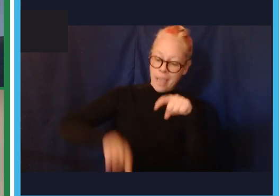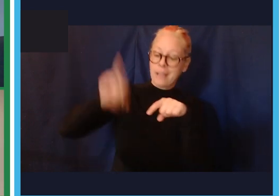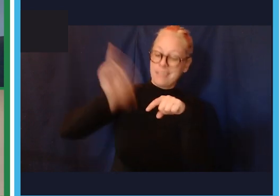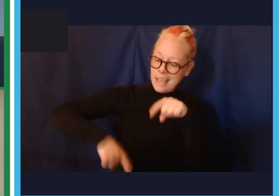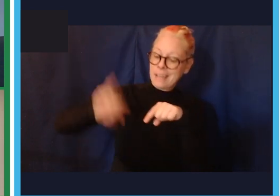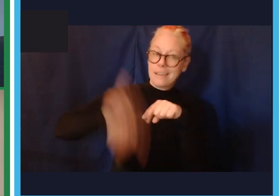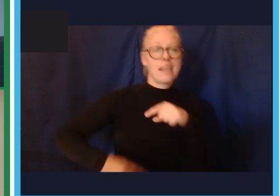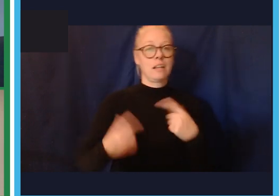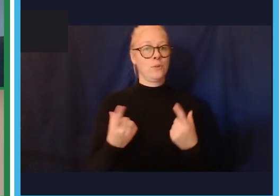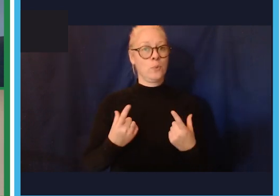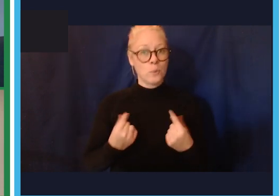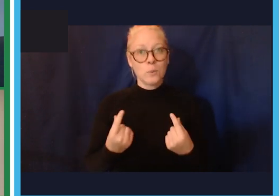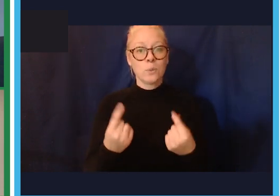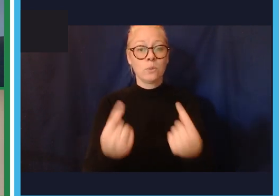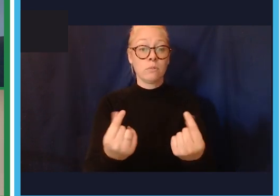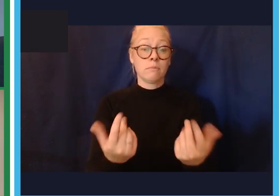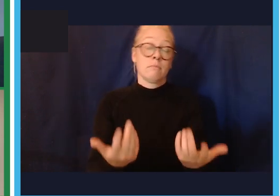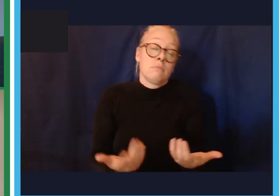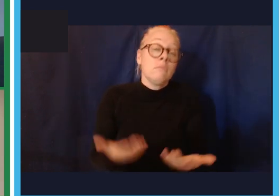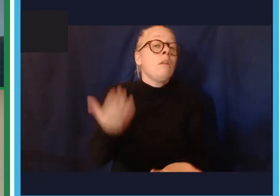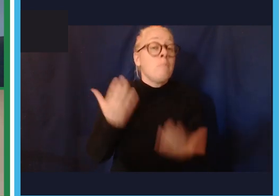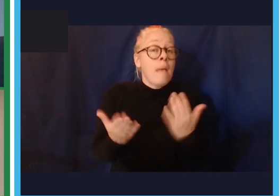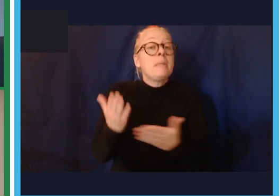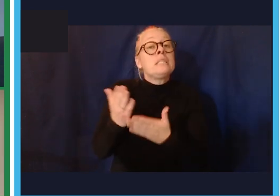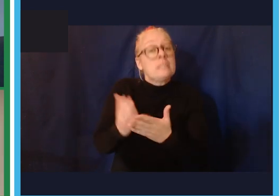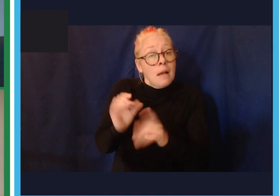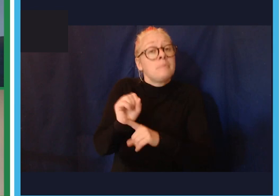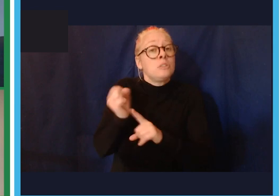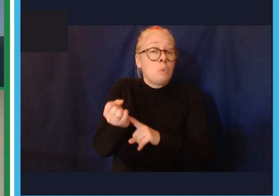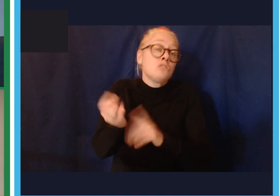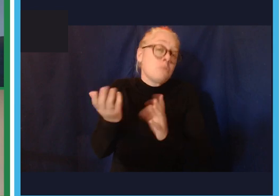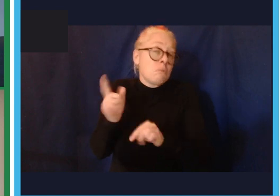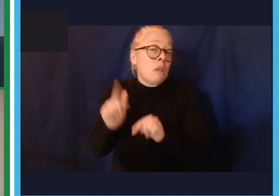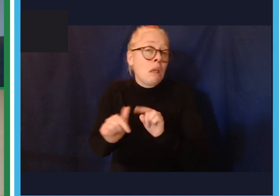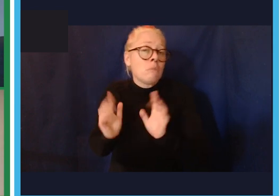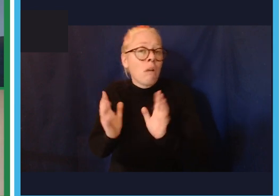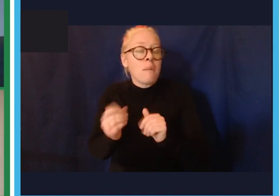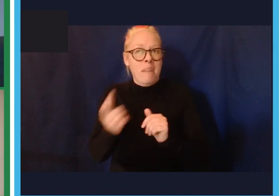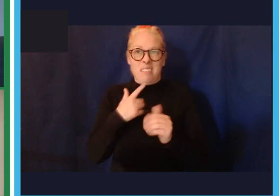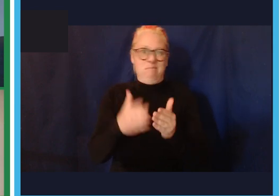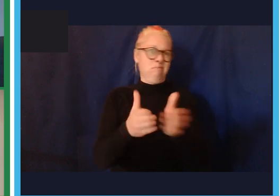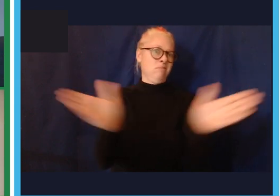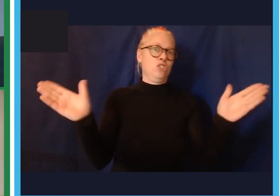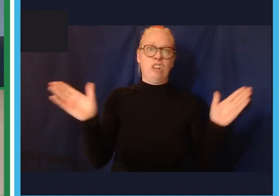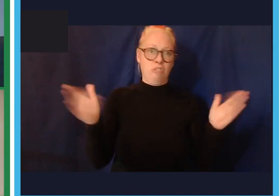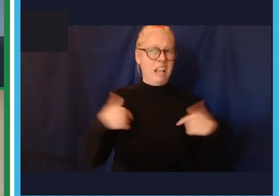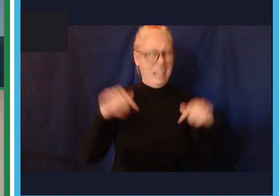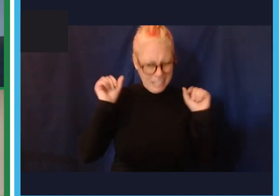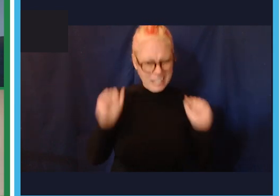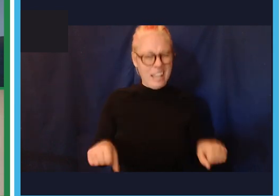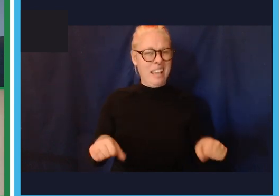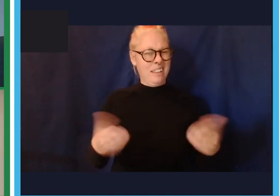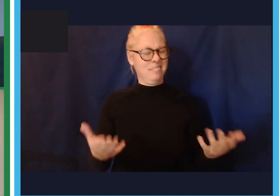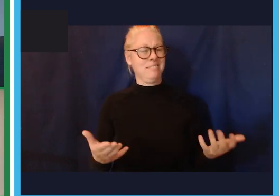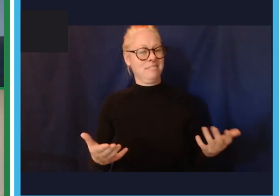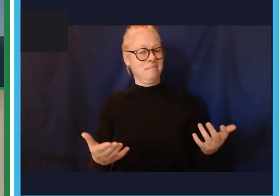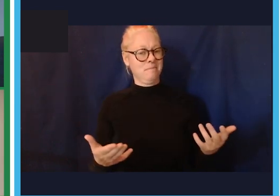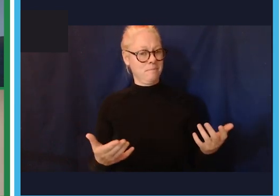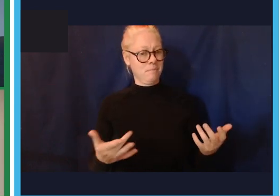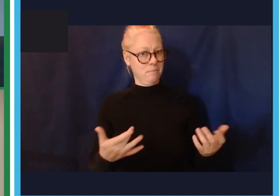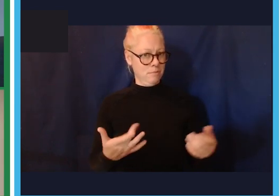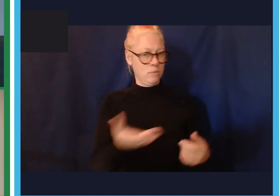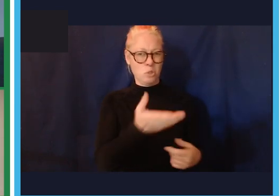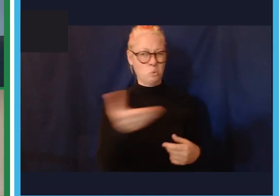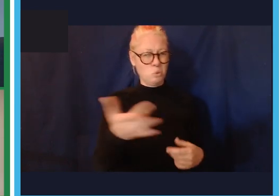your disability or your experience from that actually makes you more capable of other things that